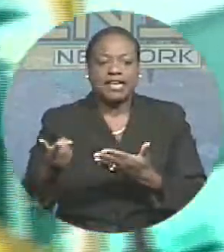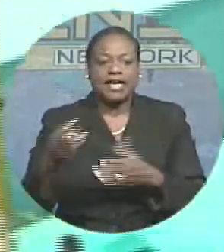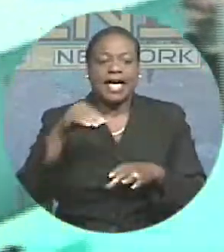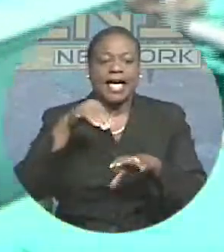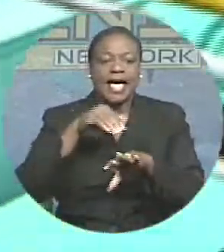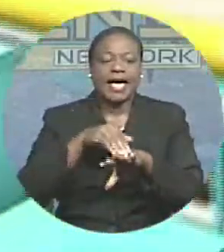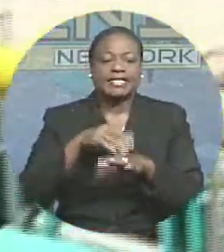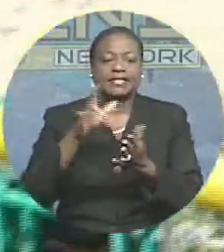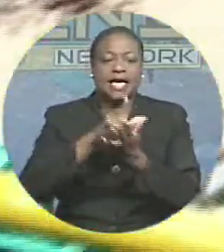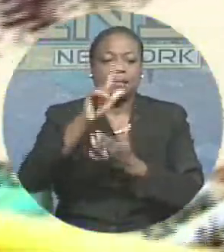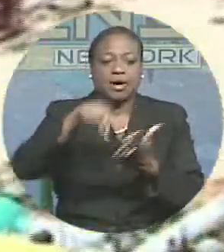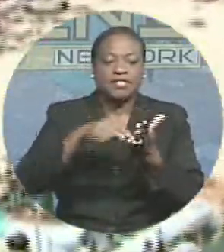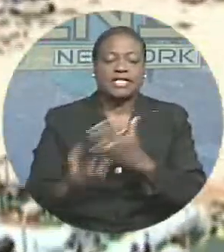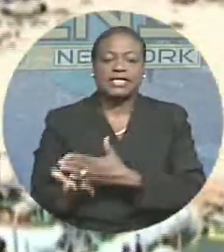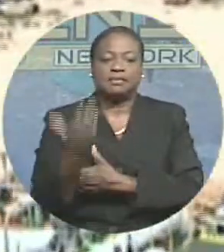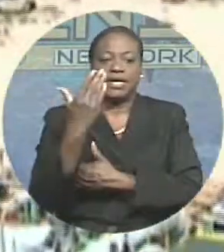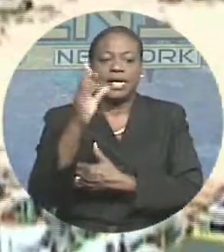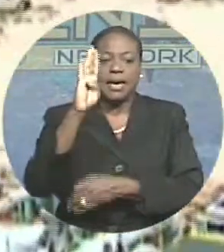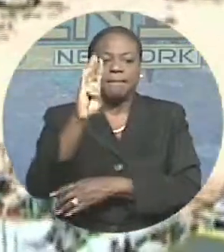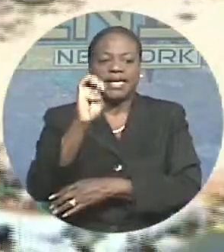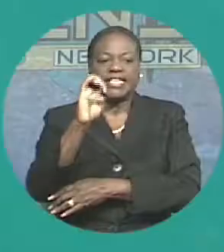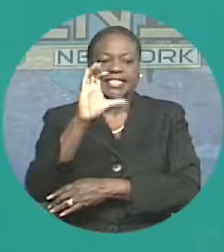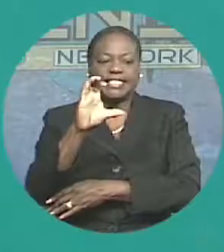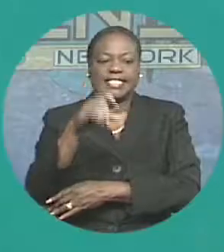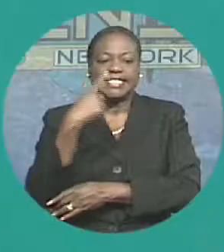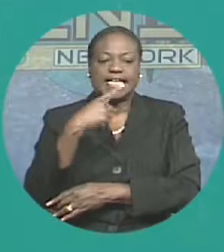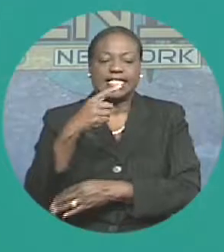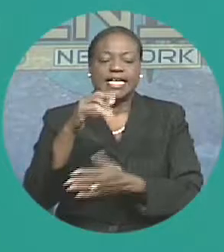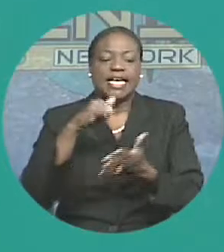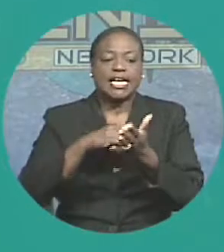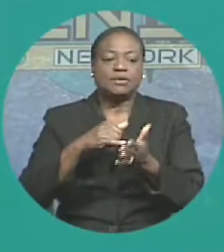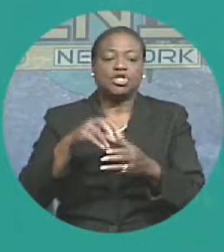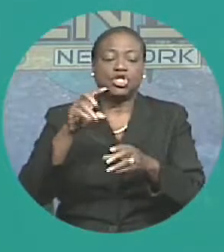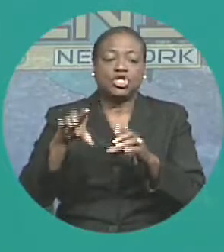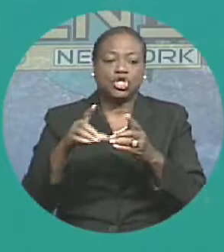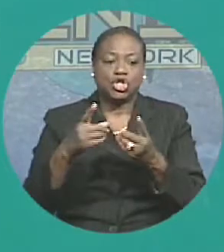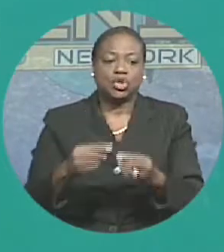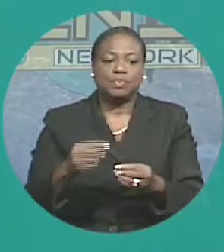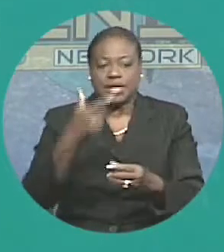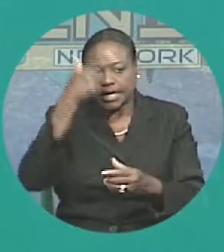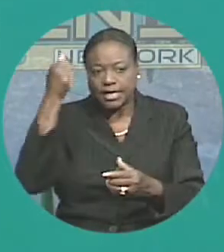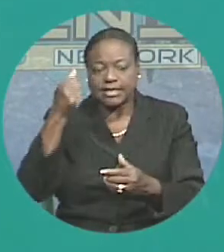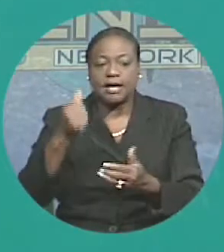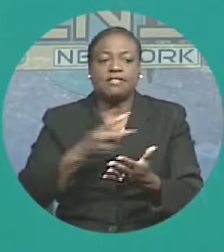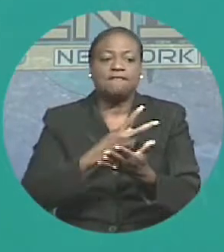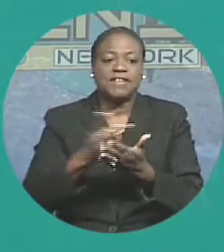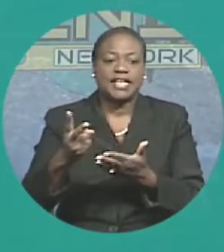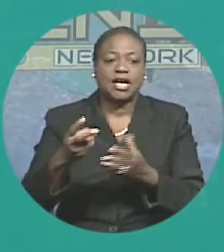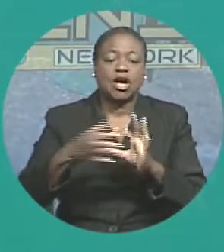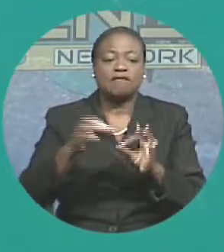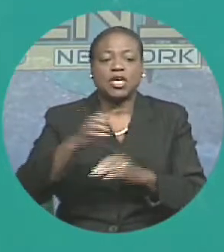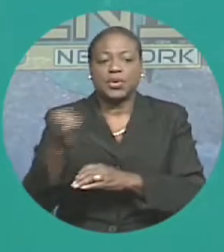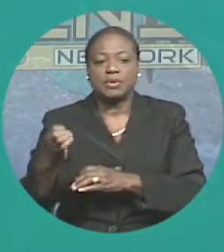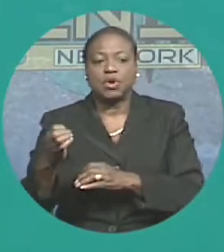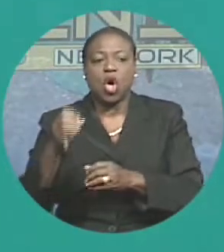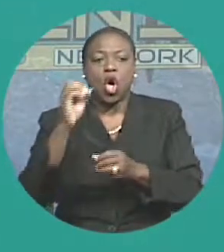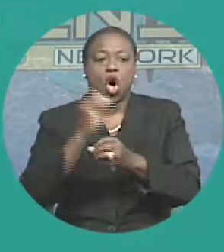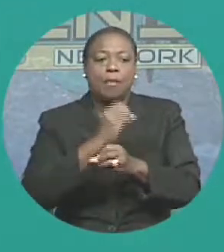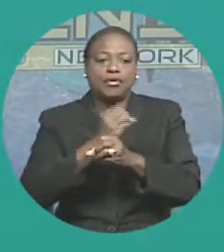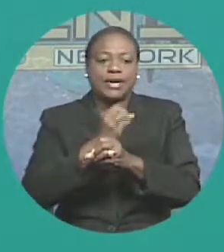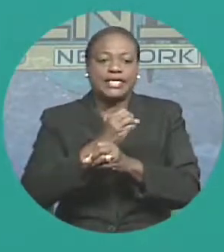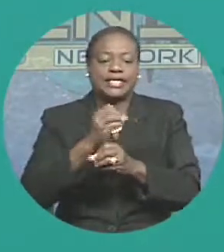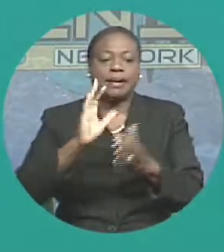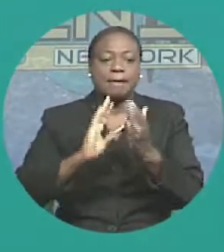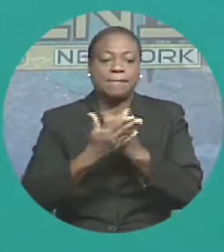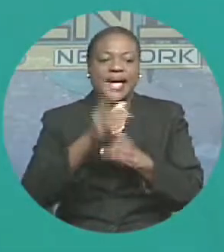BEC maintains that the temporary loss of power to the airport was due to a failure of equipment owned and operated by NAD, and that a controlled